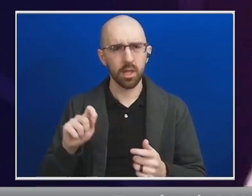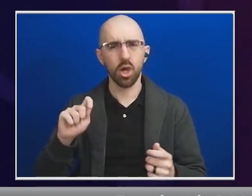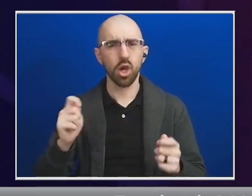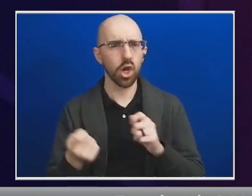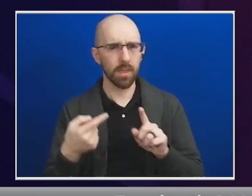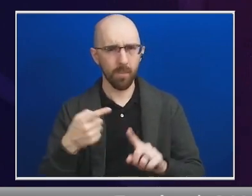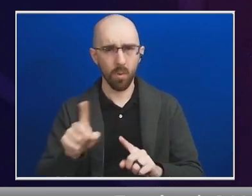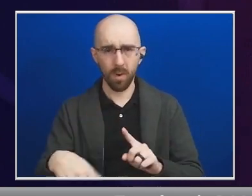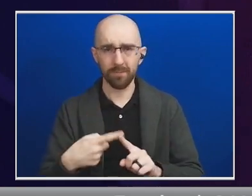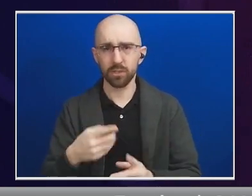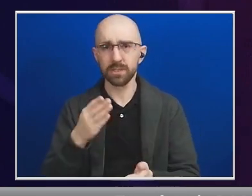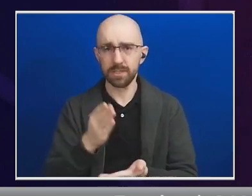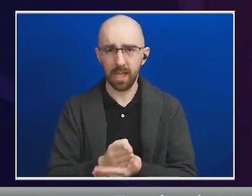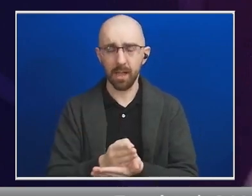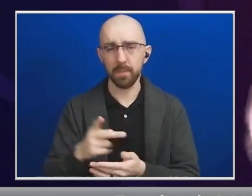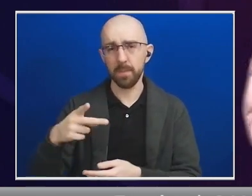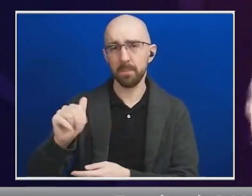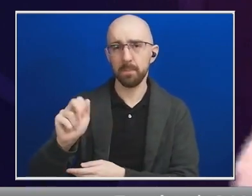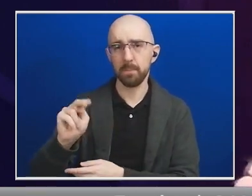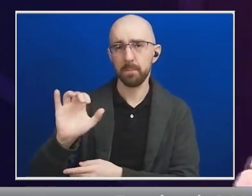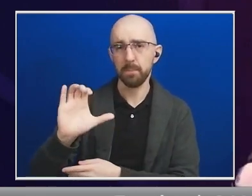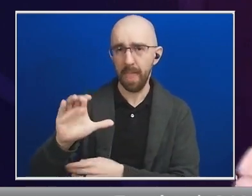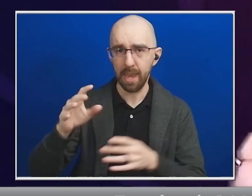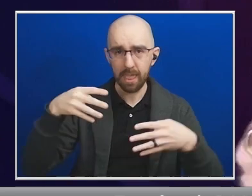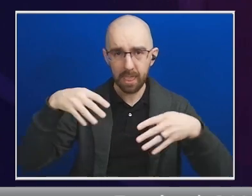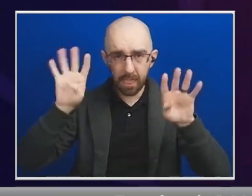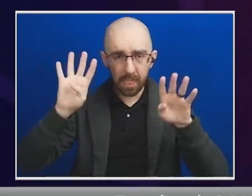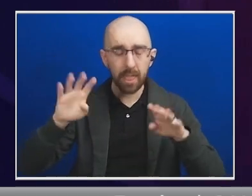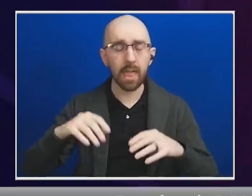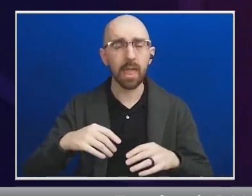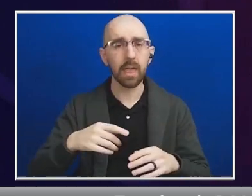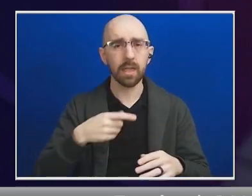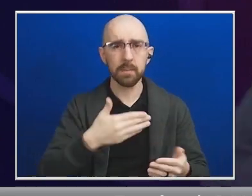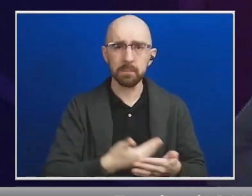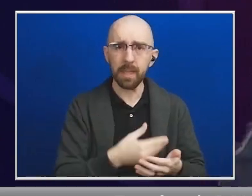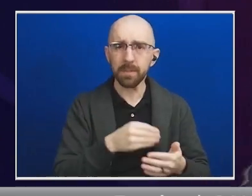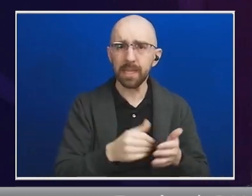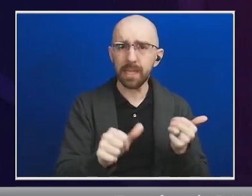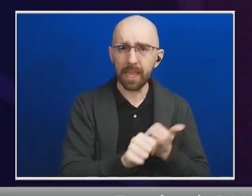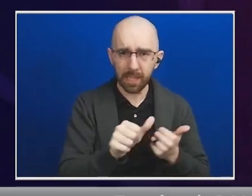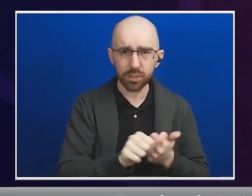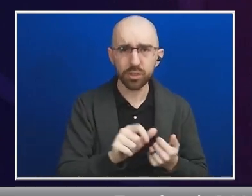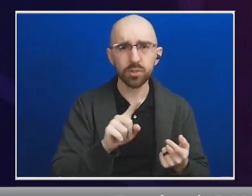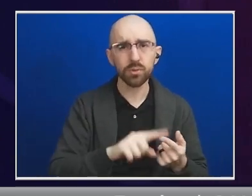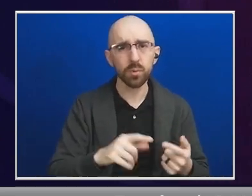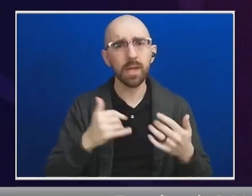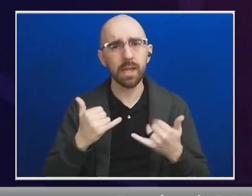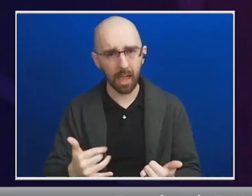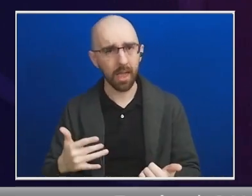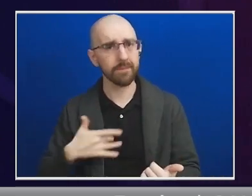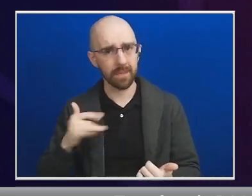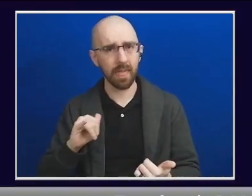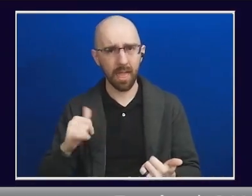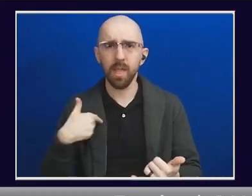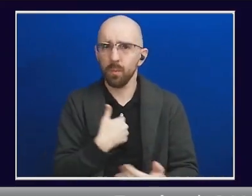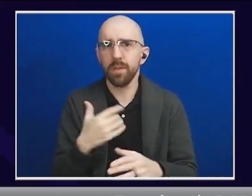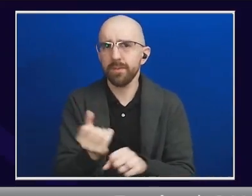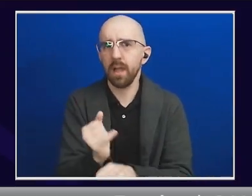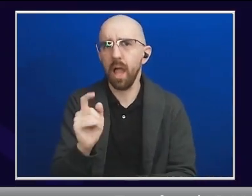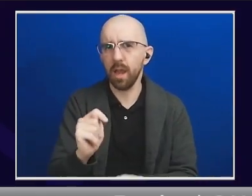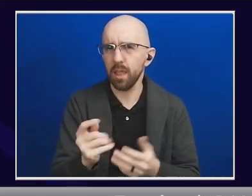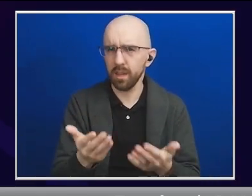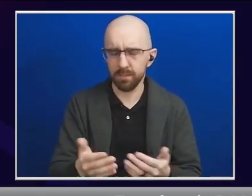being panic about your new baby being in jeopardy to being like, okay, I feel like we've got this? That's a great